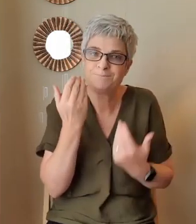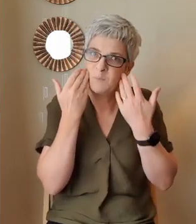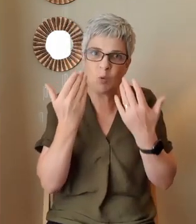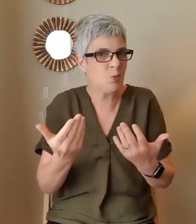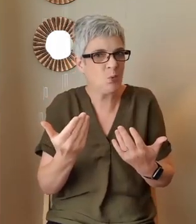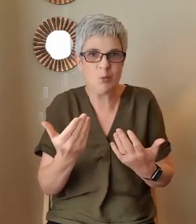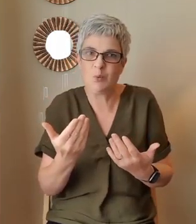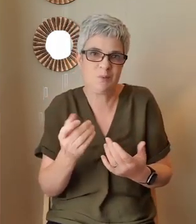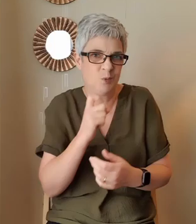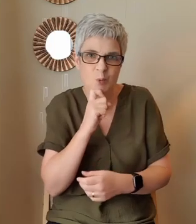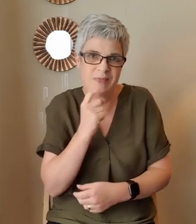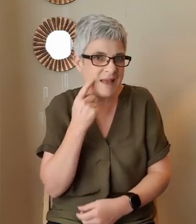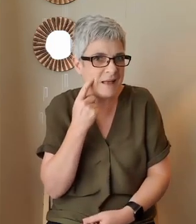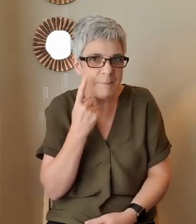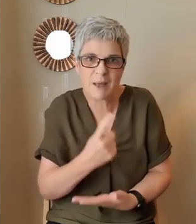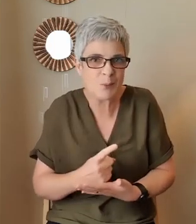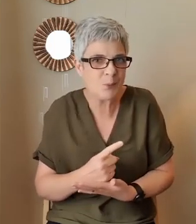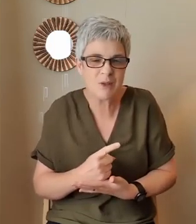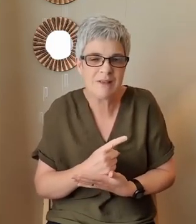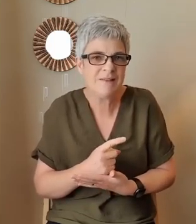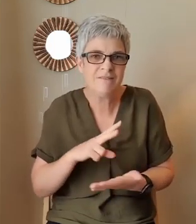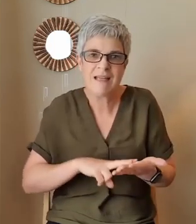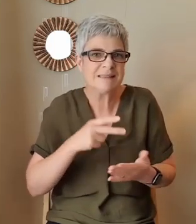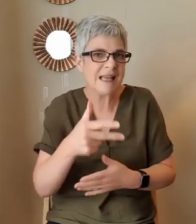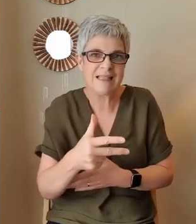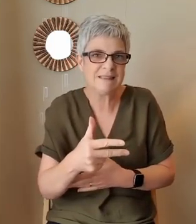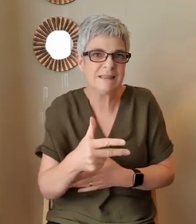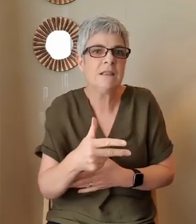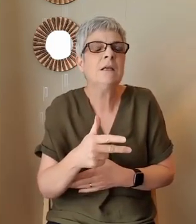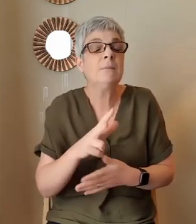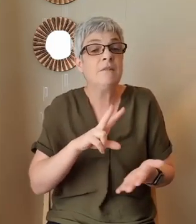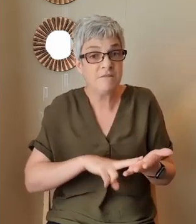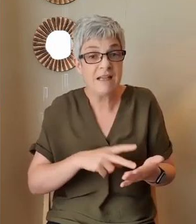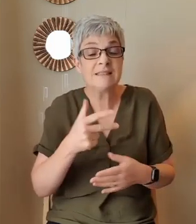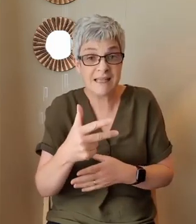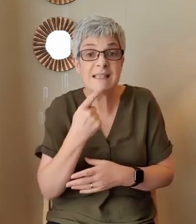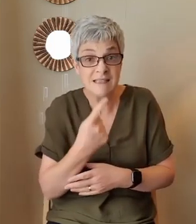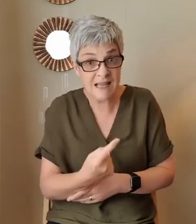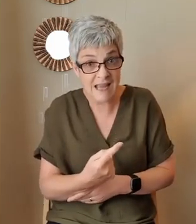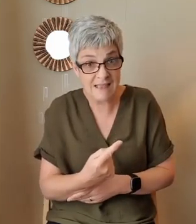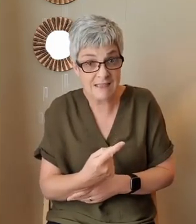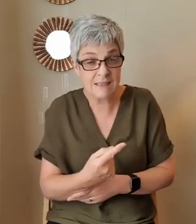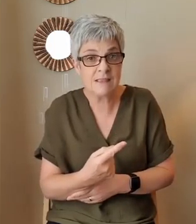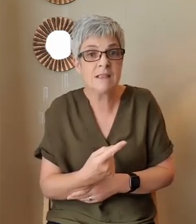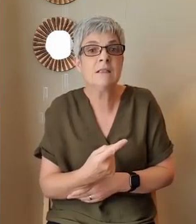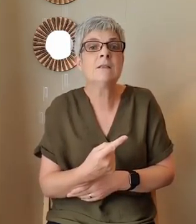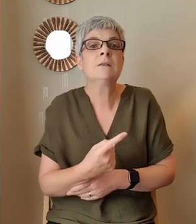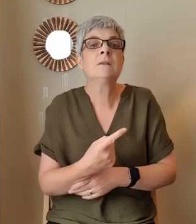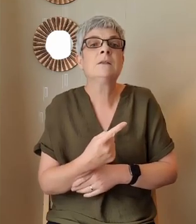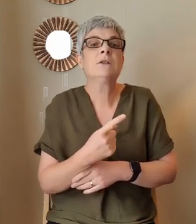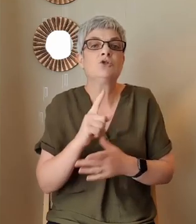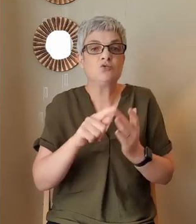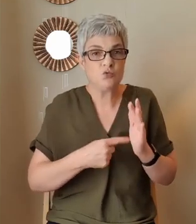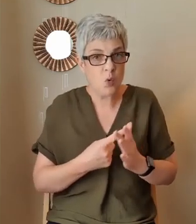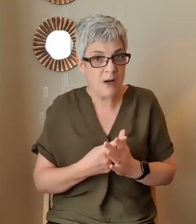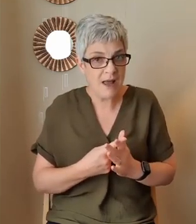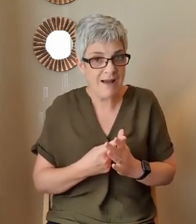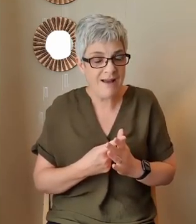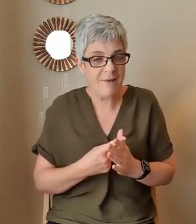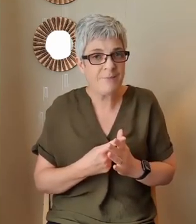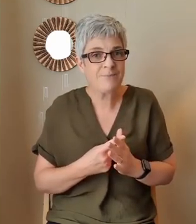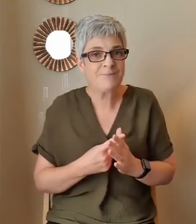Well, we don't know who he's thinking of exactly in verse 8, but what verse 8 does say is it betrays that Jonah